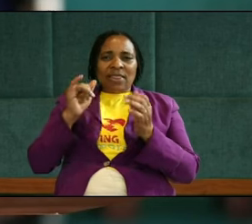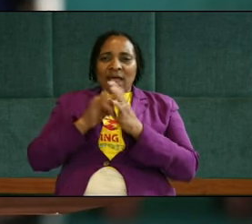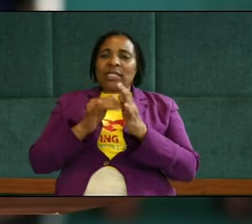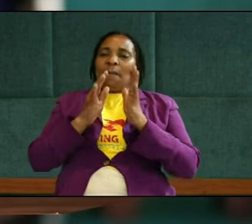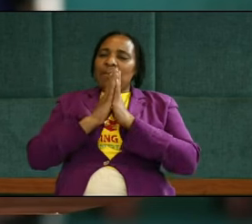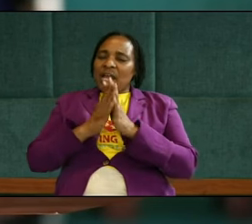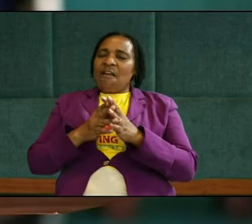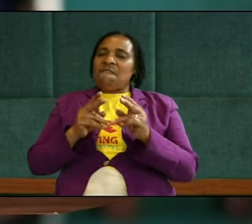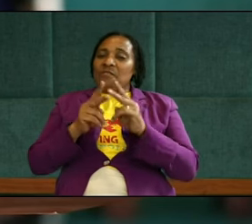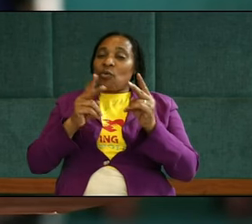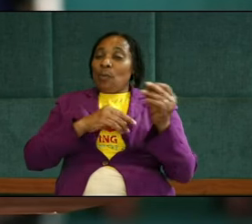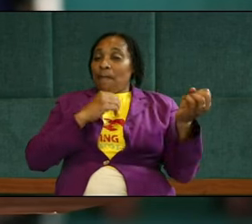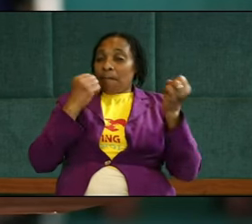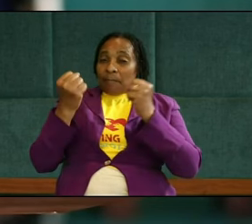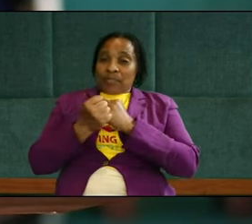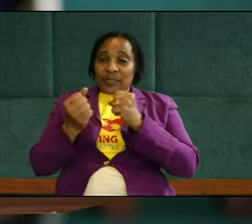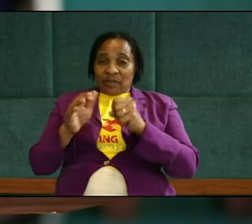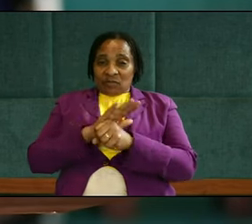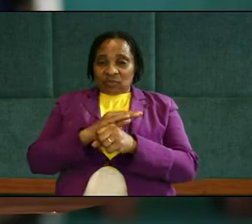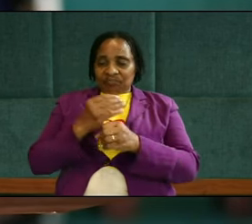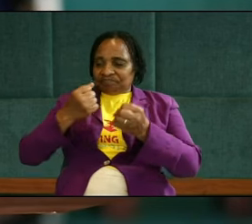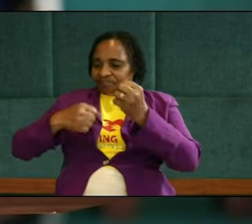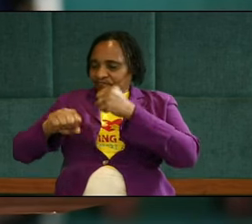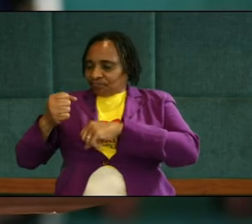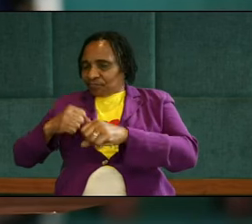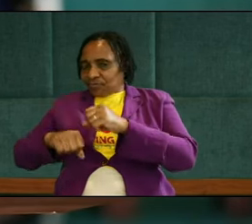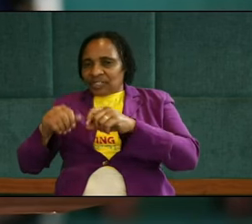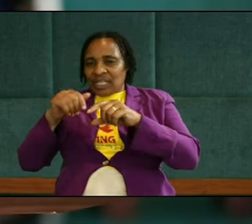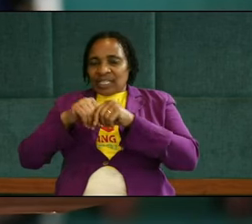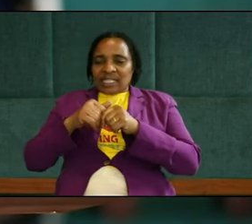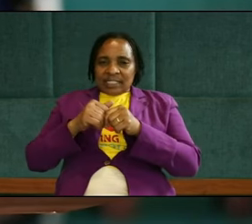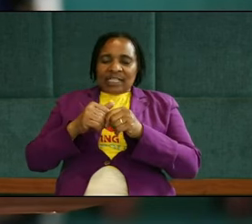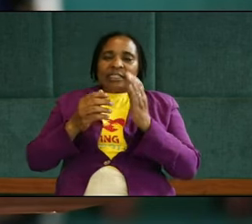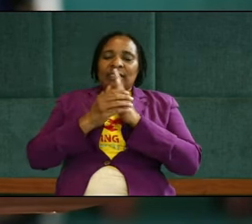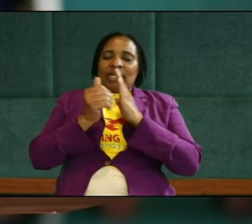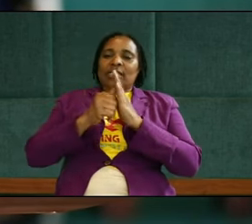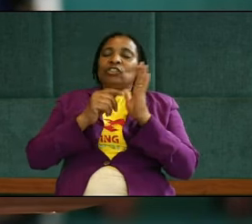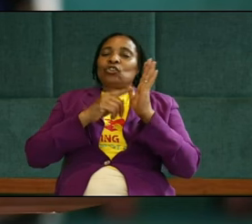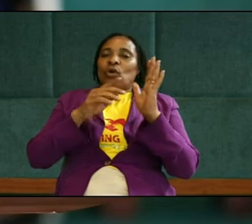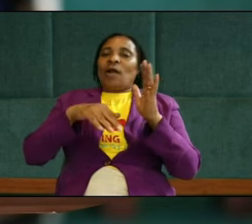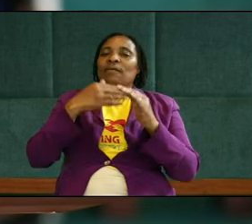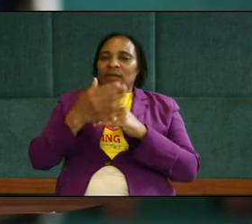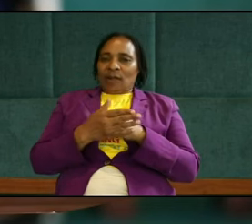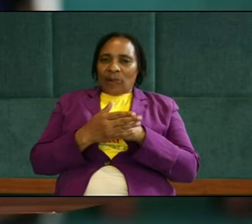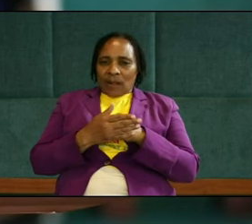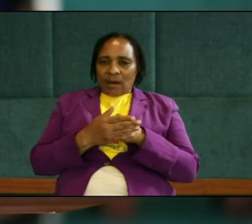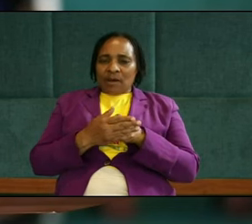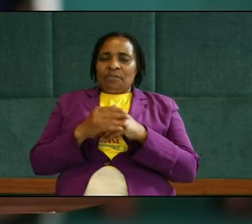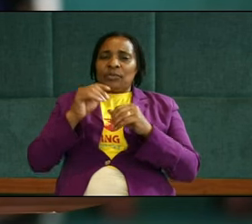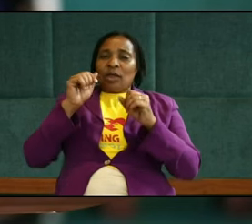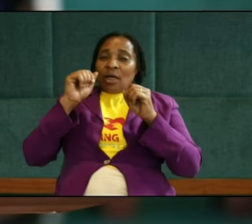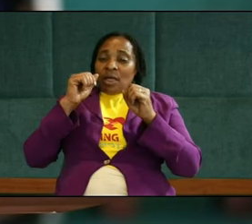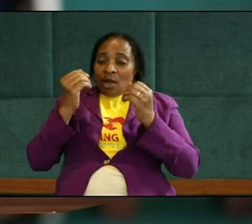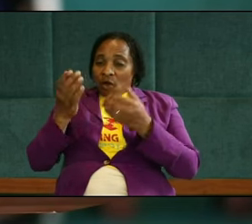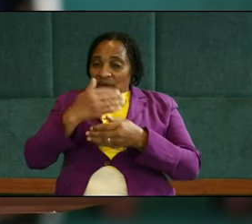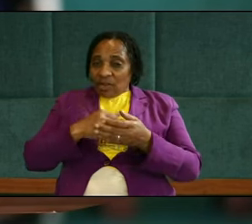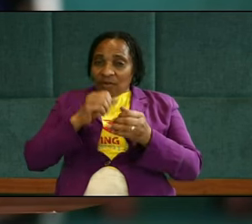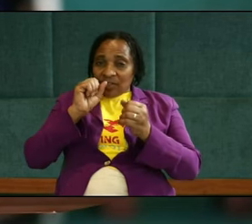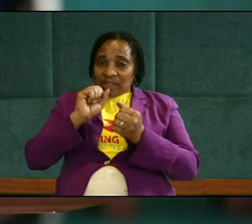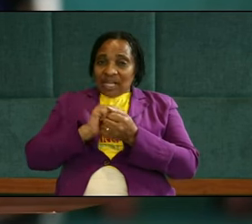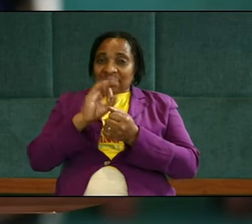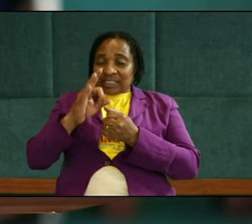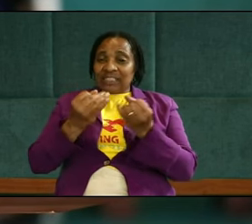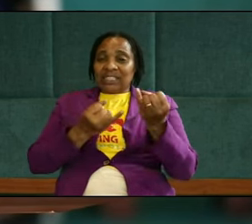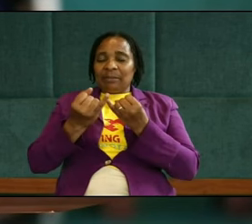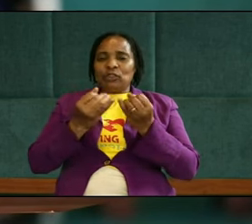is very powerful. She could participate in the spring talent show after all. Part of this 13th Sabbath offering will help